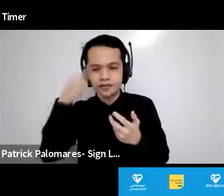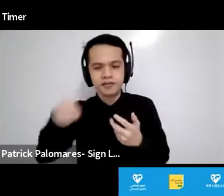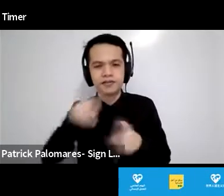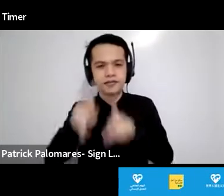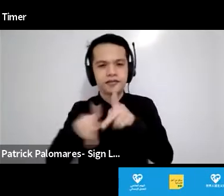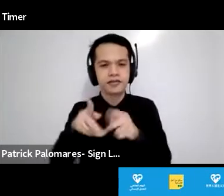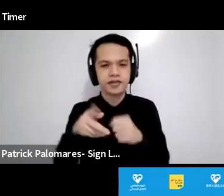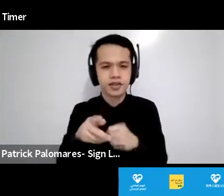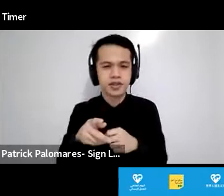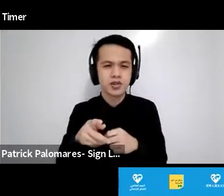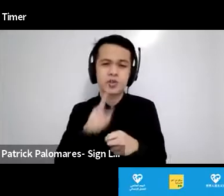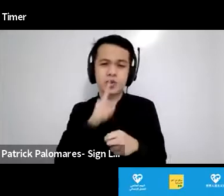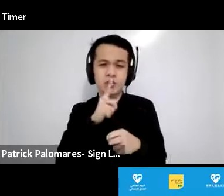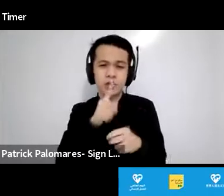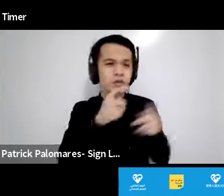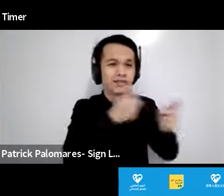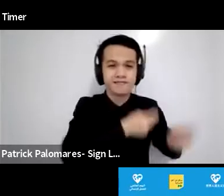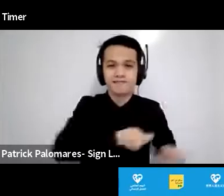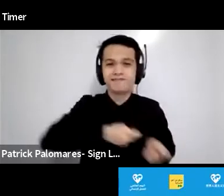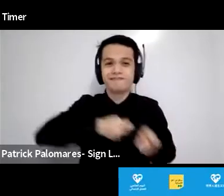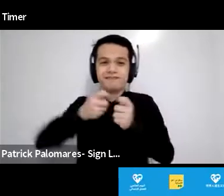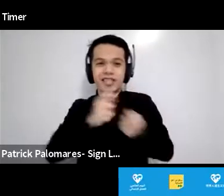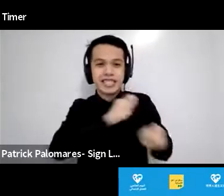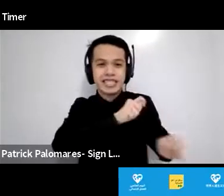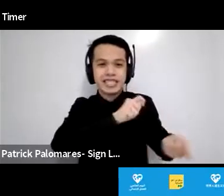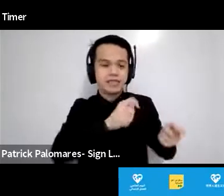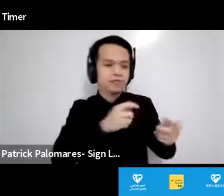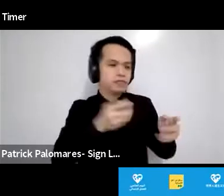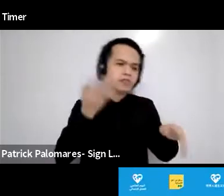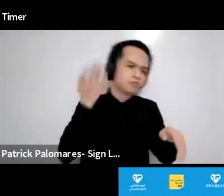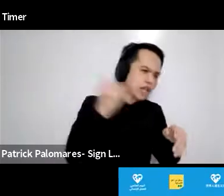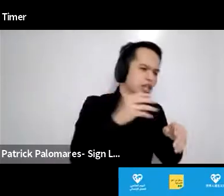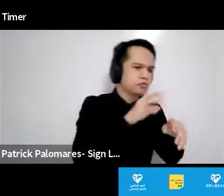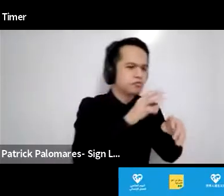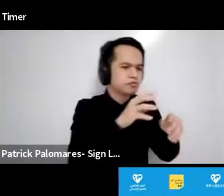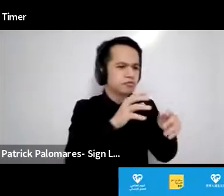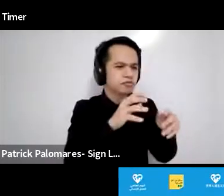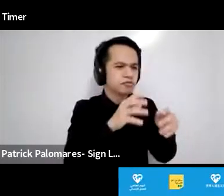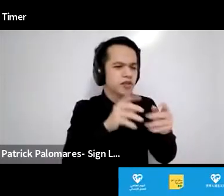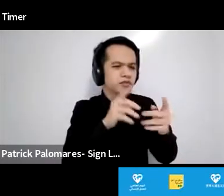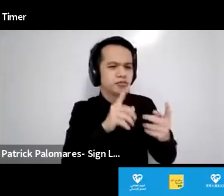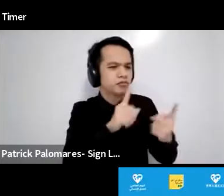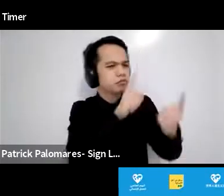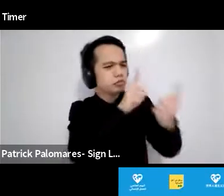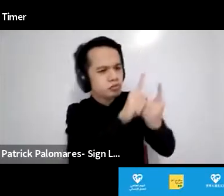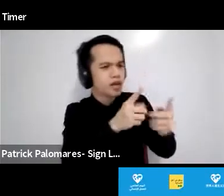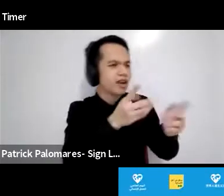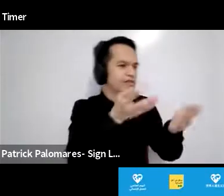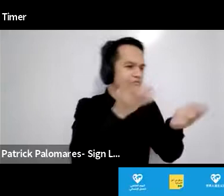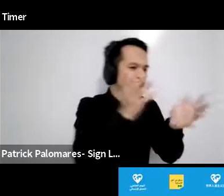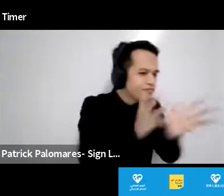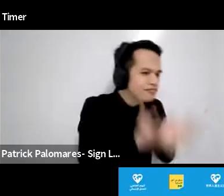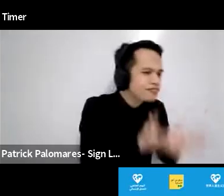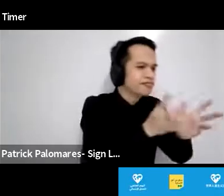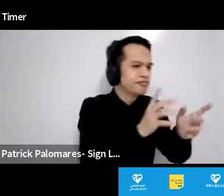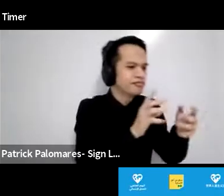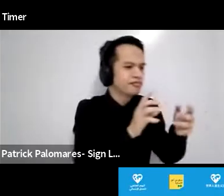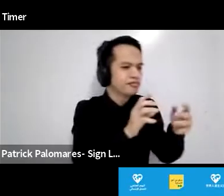immediately shifted, no? You know, from doing a lot of face-to-face engagement to